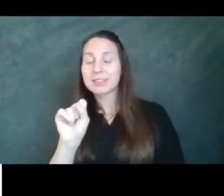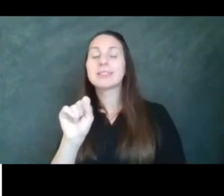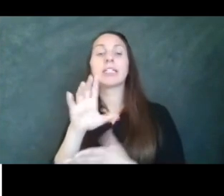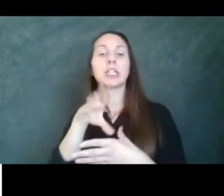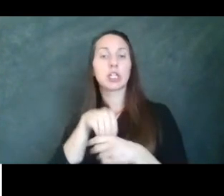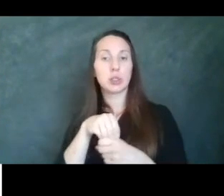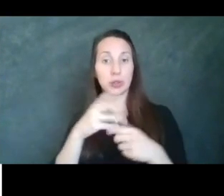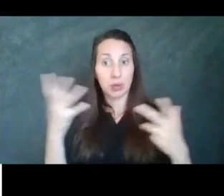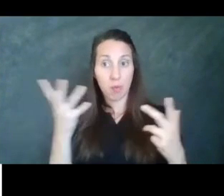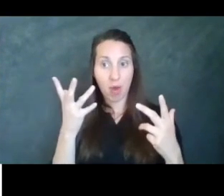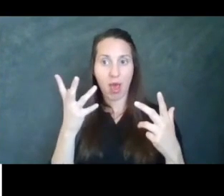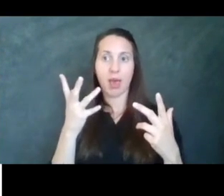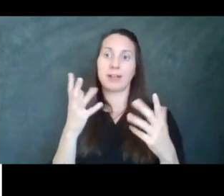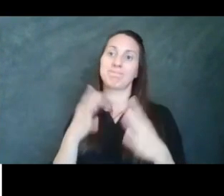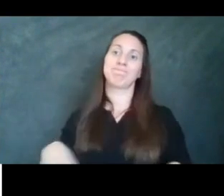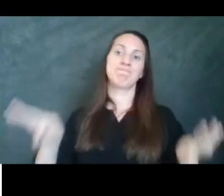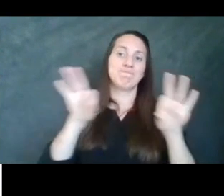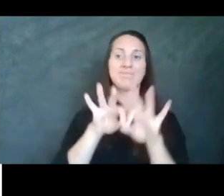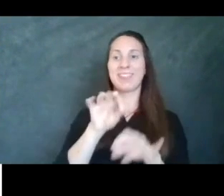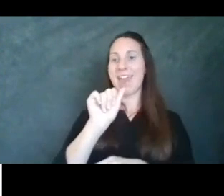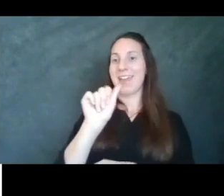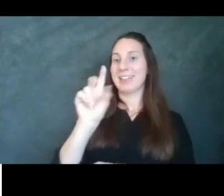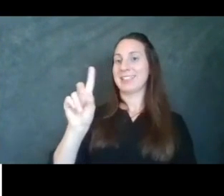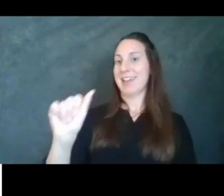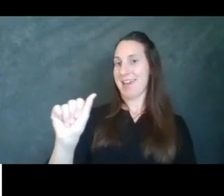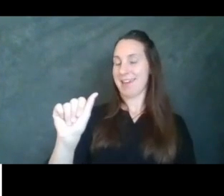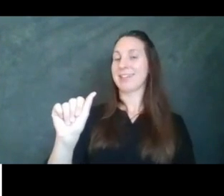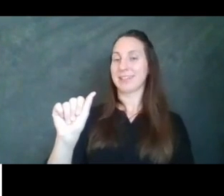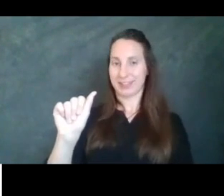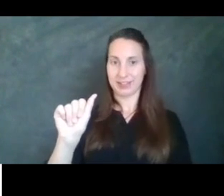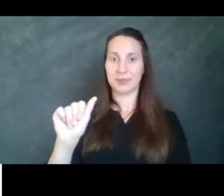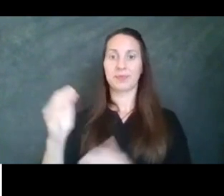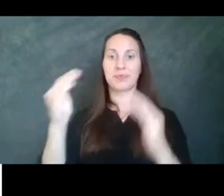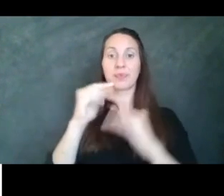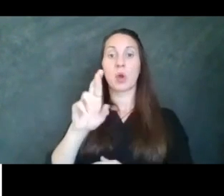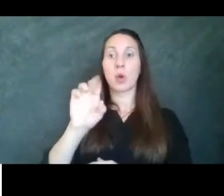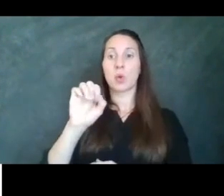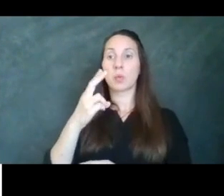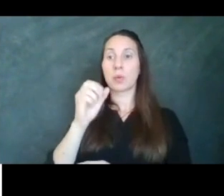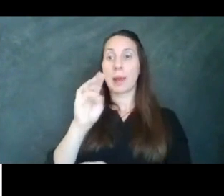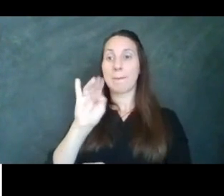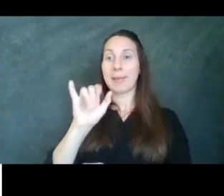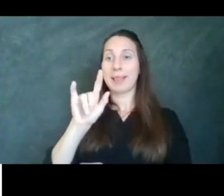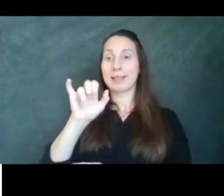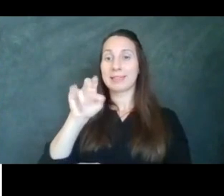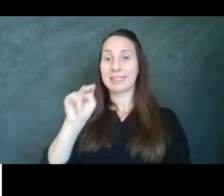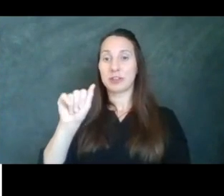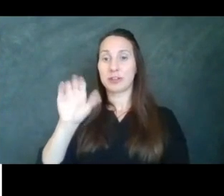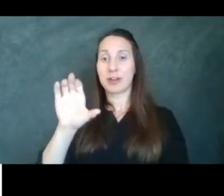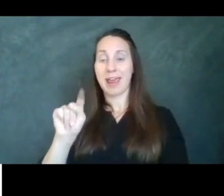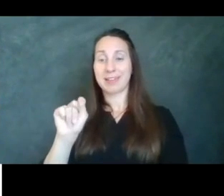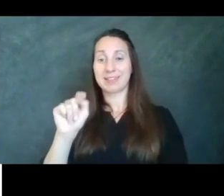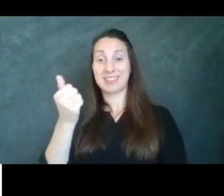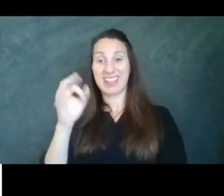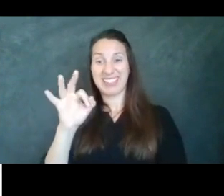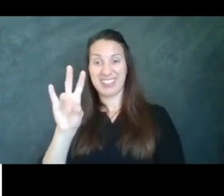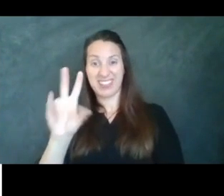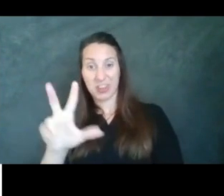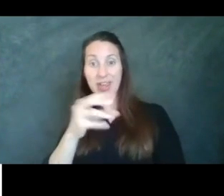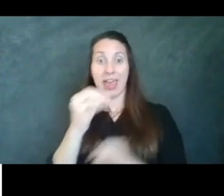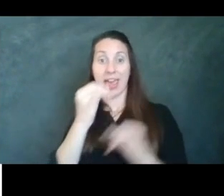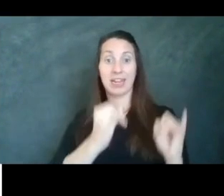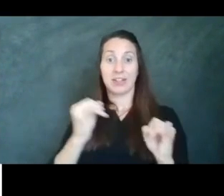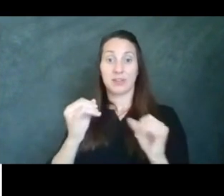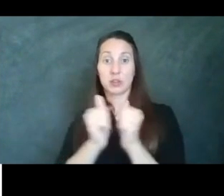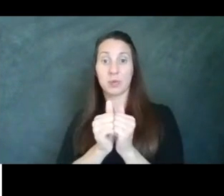Americans with Disabilities Act, the Rehabilitation Act of 1973, and the Individuals with